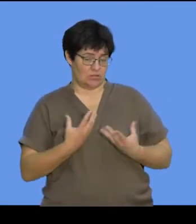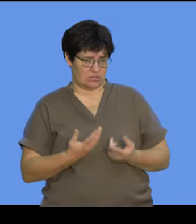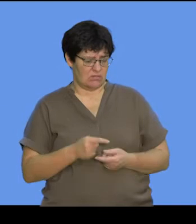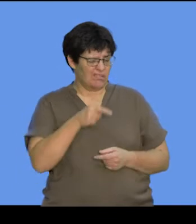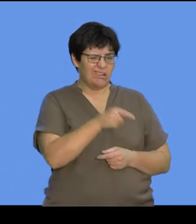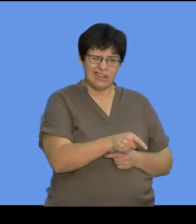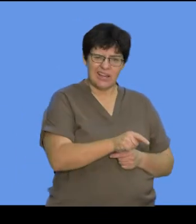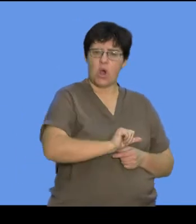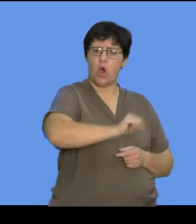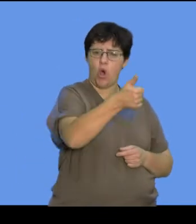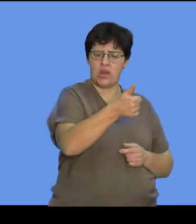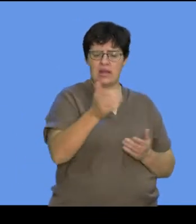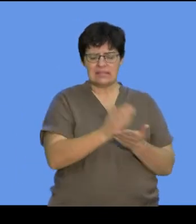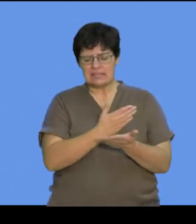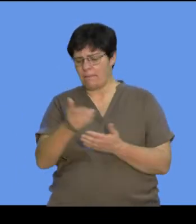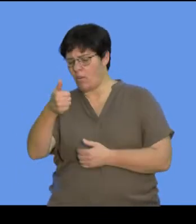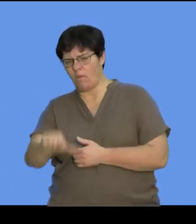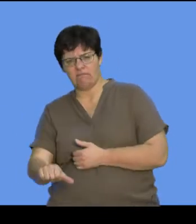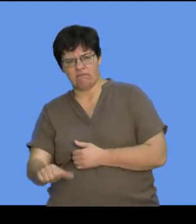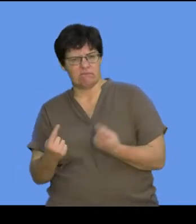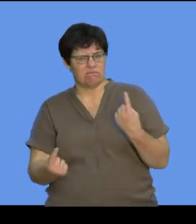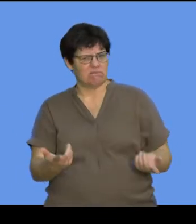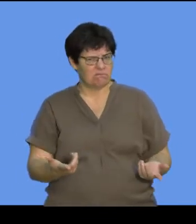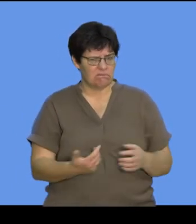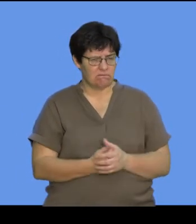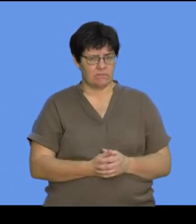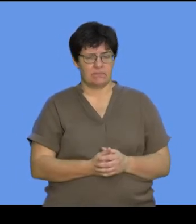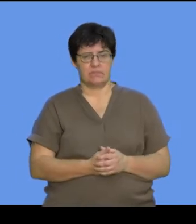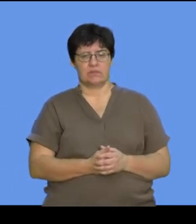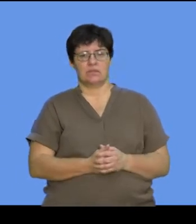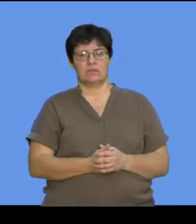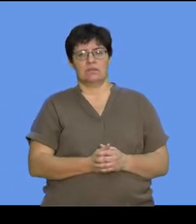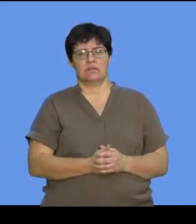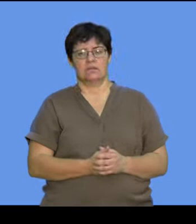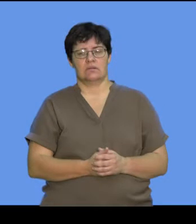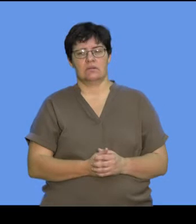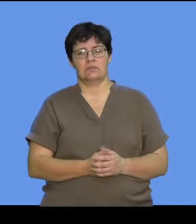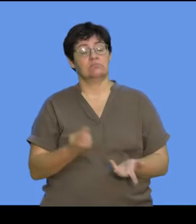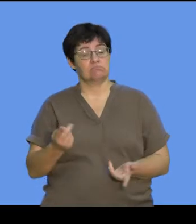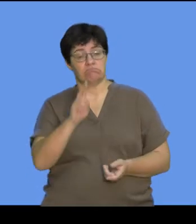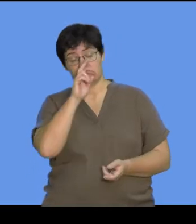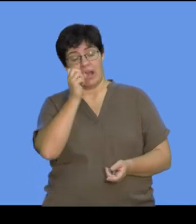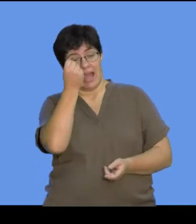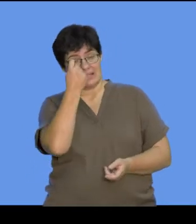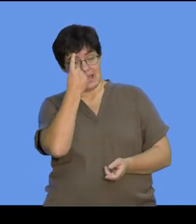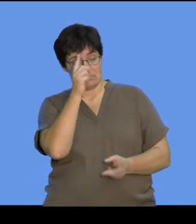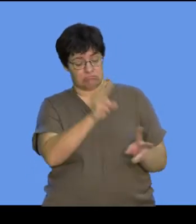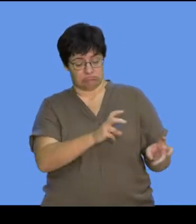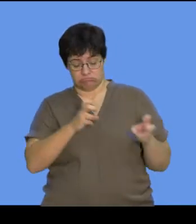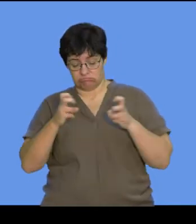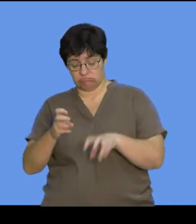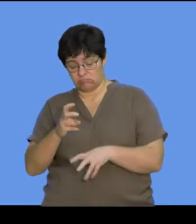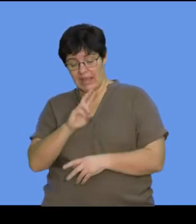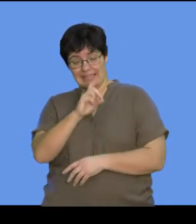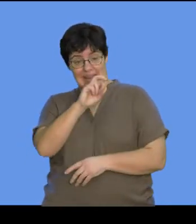genes switched on, and in which cells are they switched on? So, if we try and understand replication as an overview of